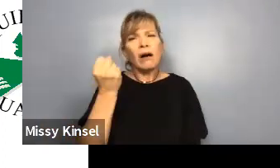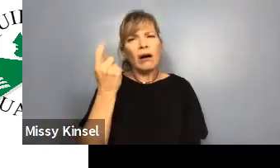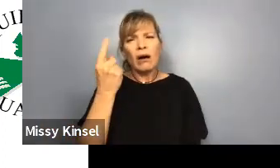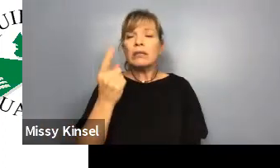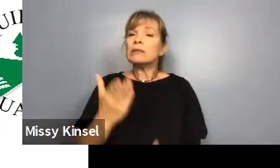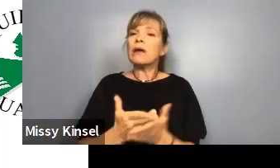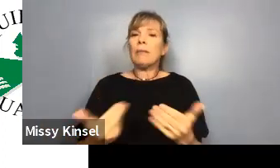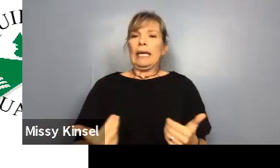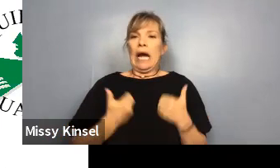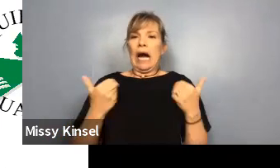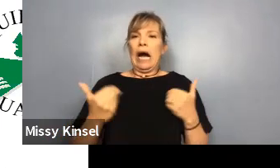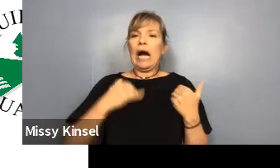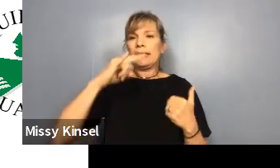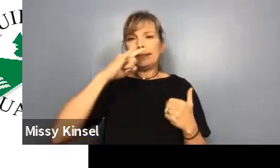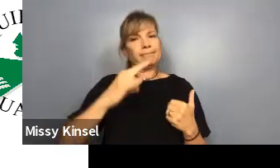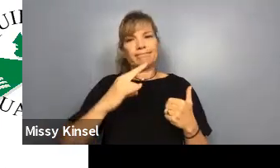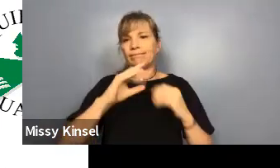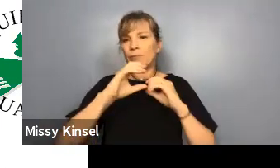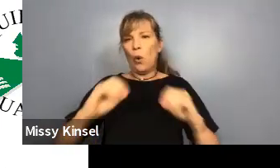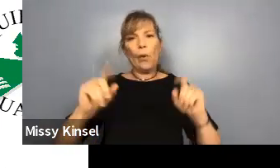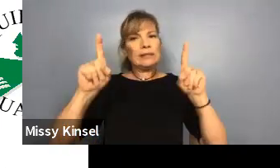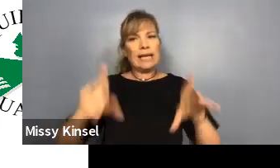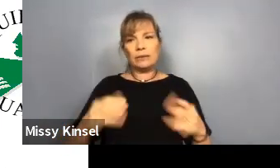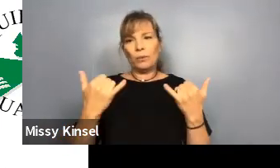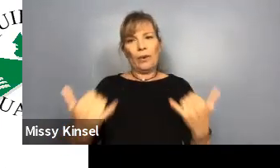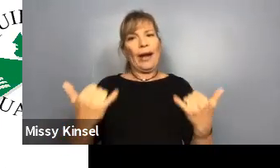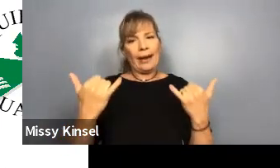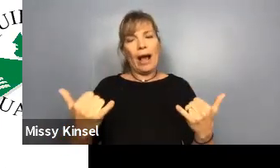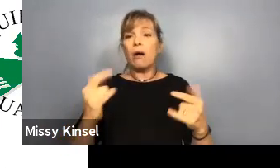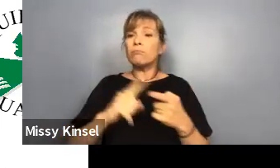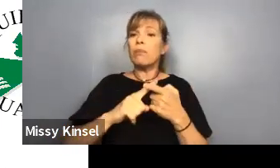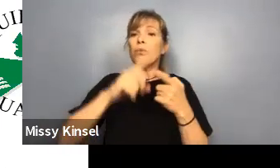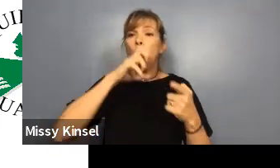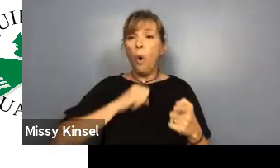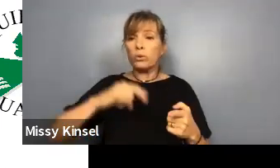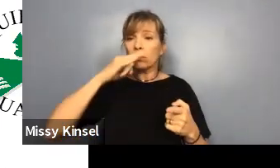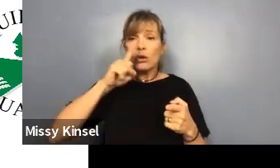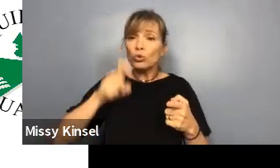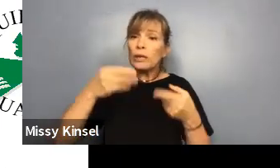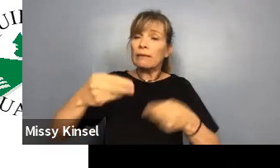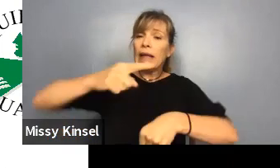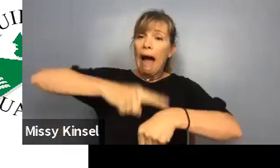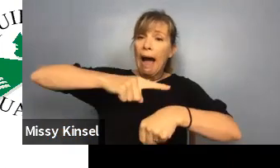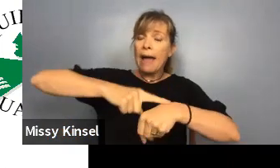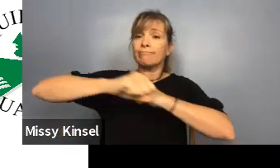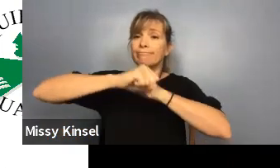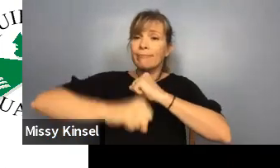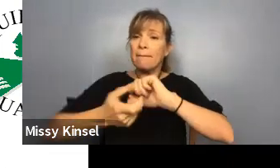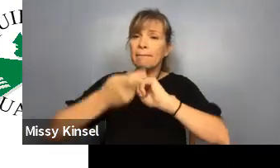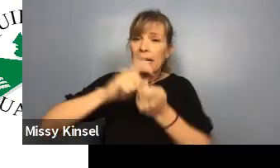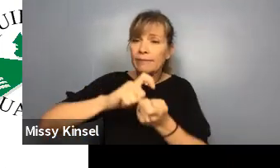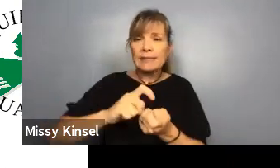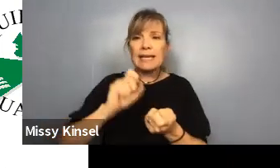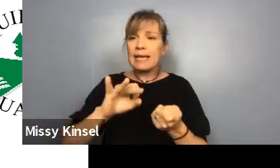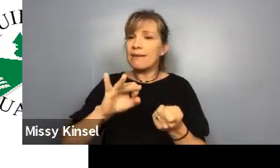younger kids especially aren't being given tests at this time, but older kids, they should be receiving modifications if they're in